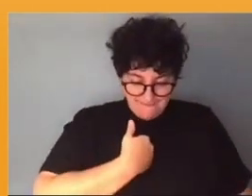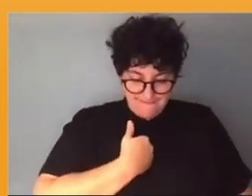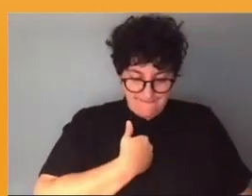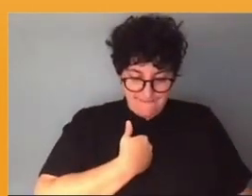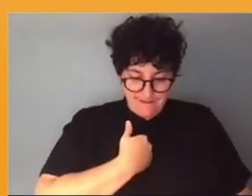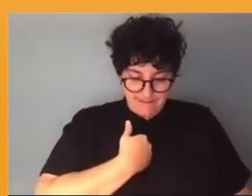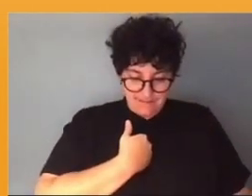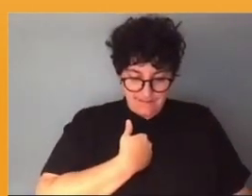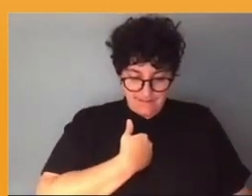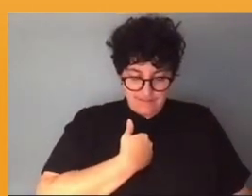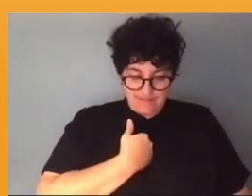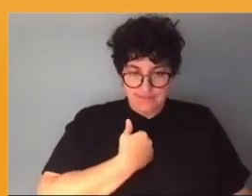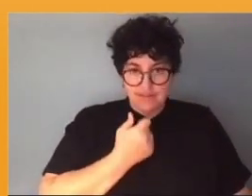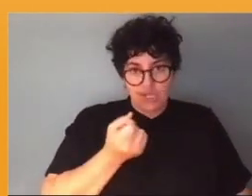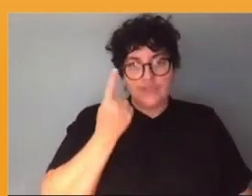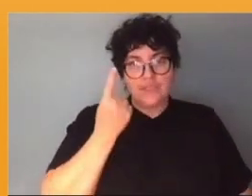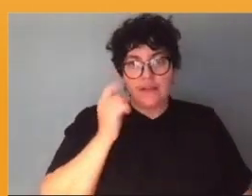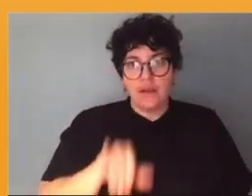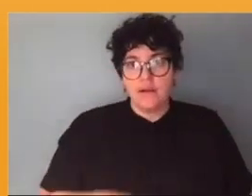to let